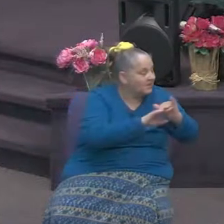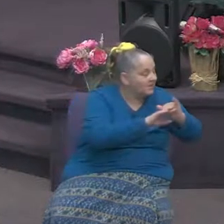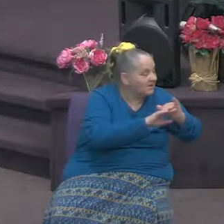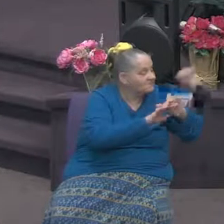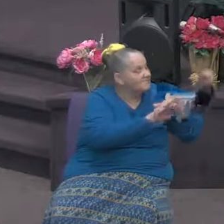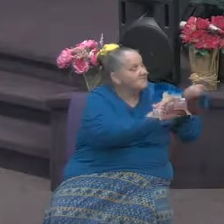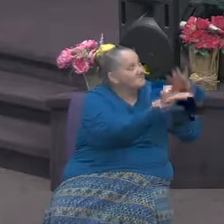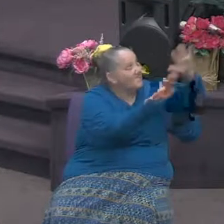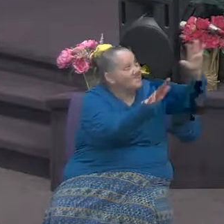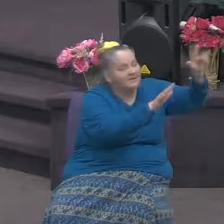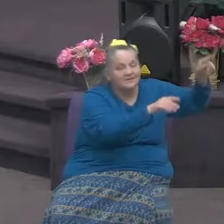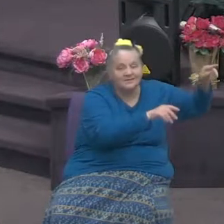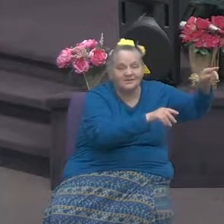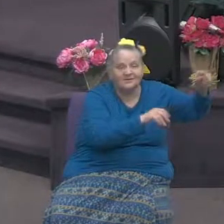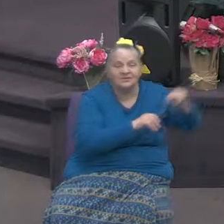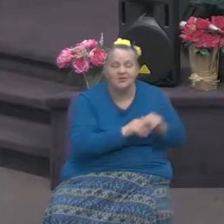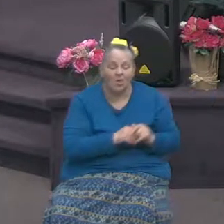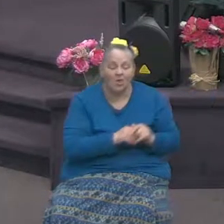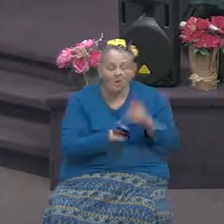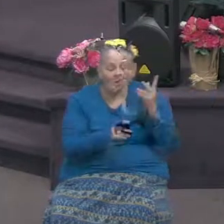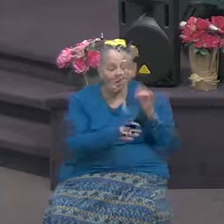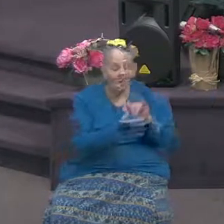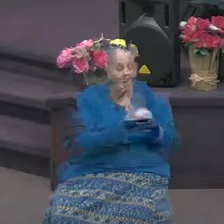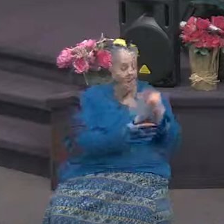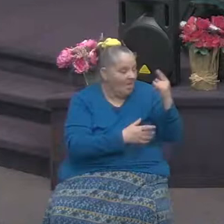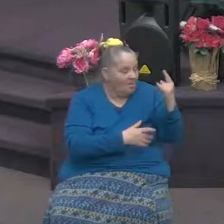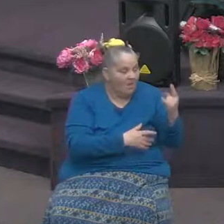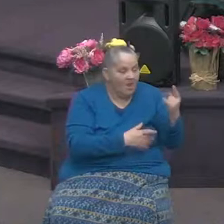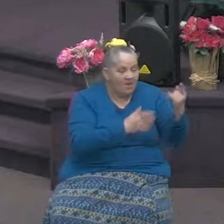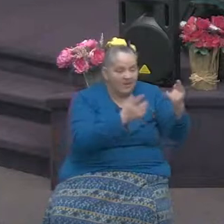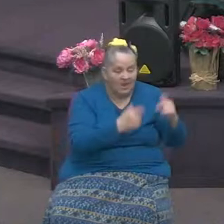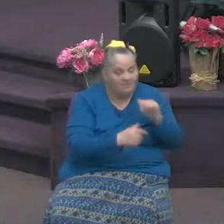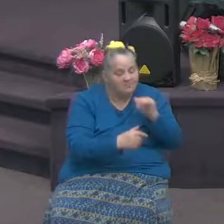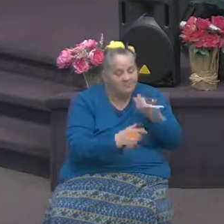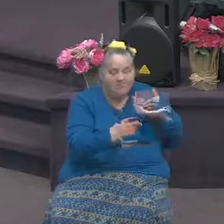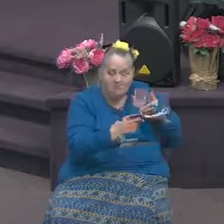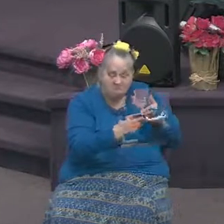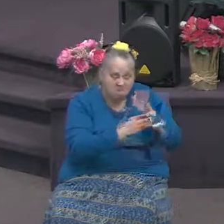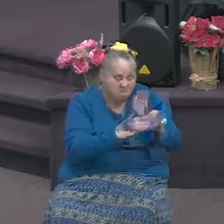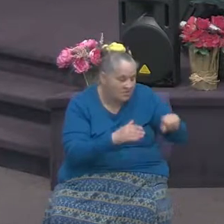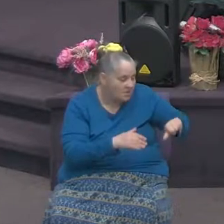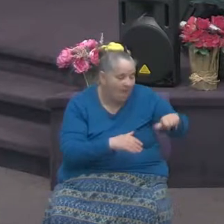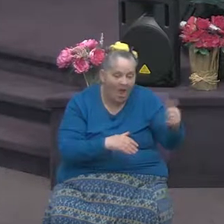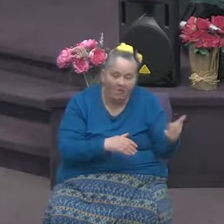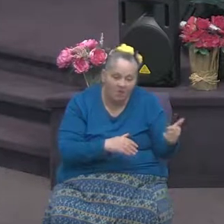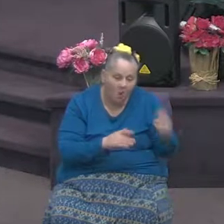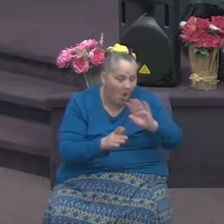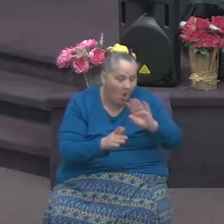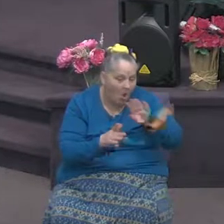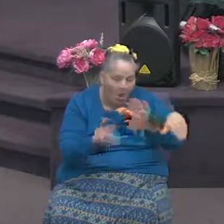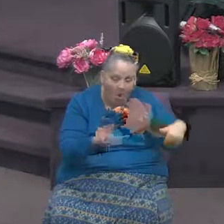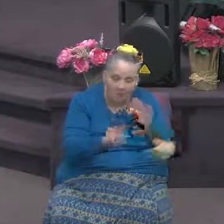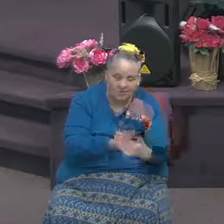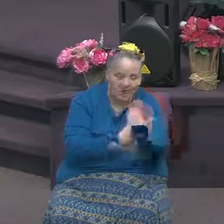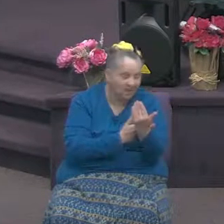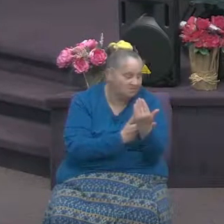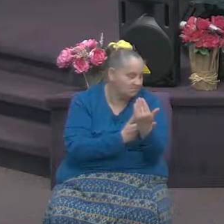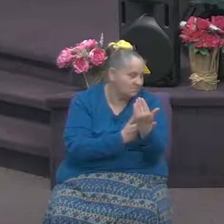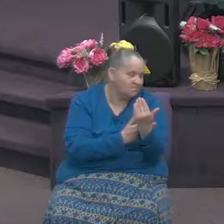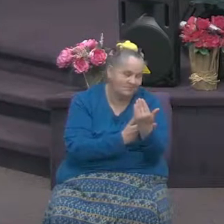these. Listen to this, so that the one came not near the other all